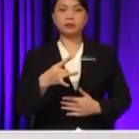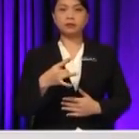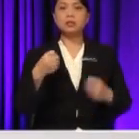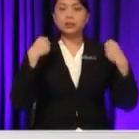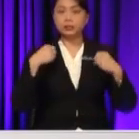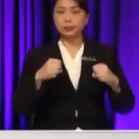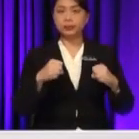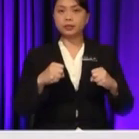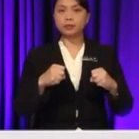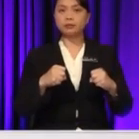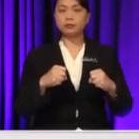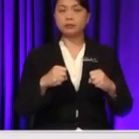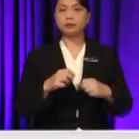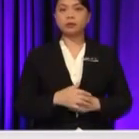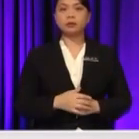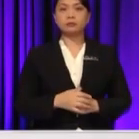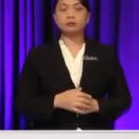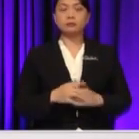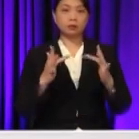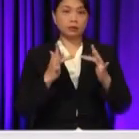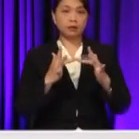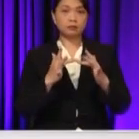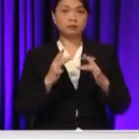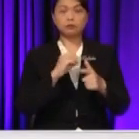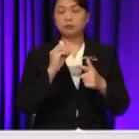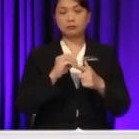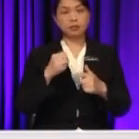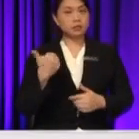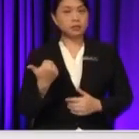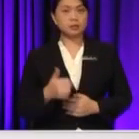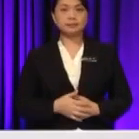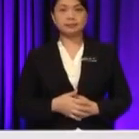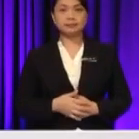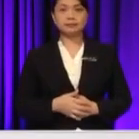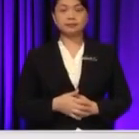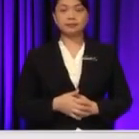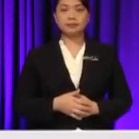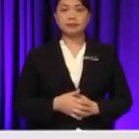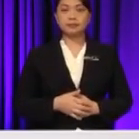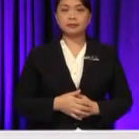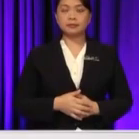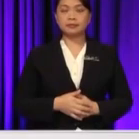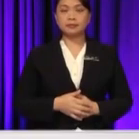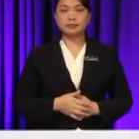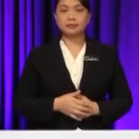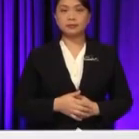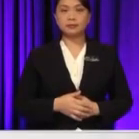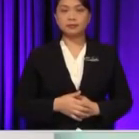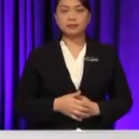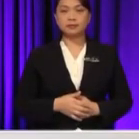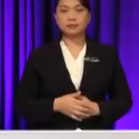Wow. So can we ask for a volunteer? Interesting question there. Is there any volunteer? First, raise your hand up.